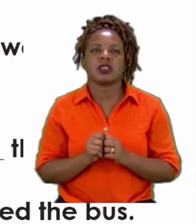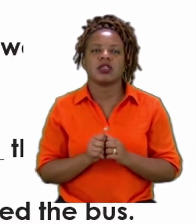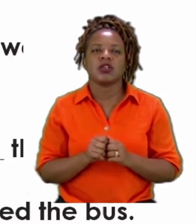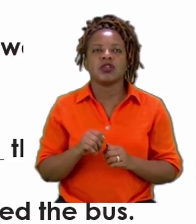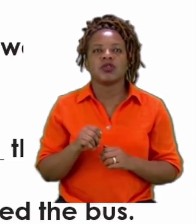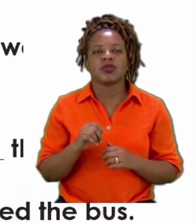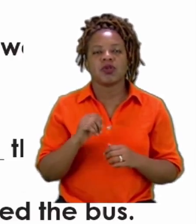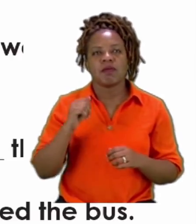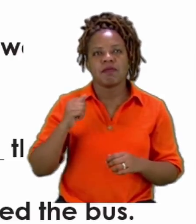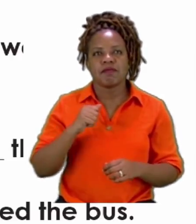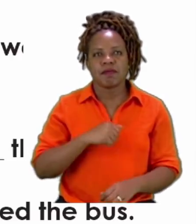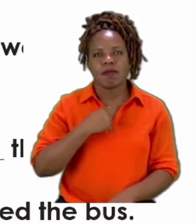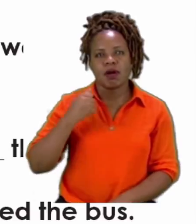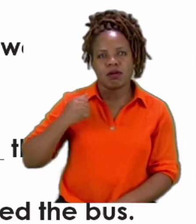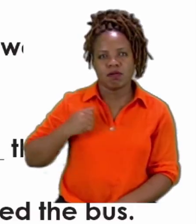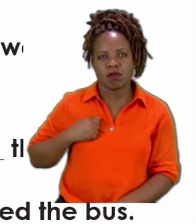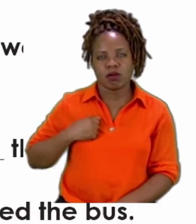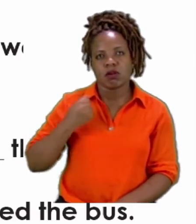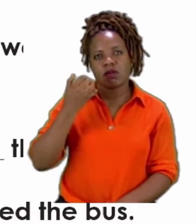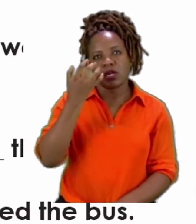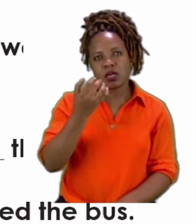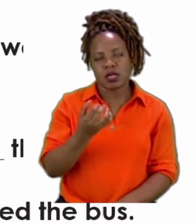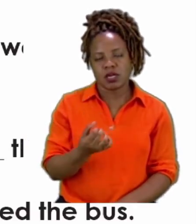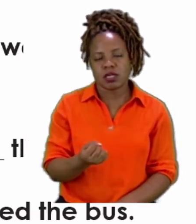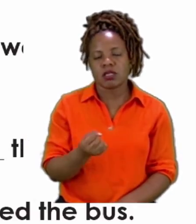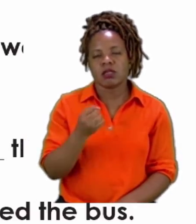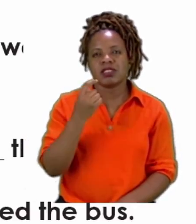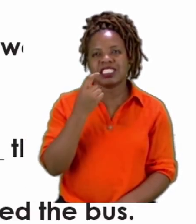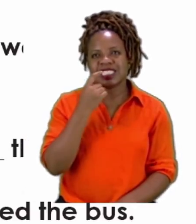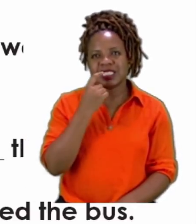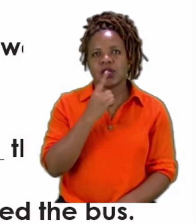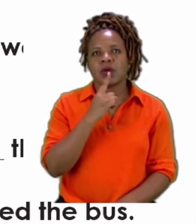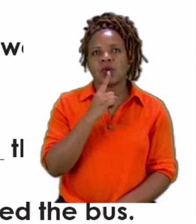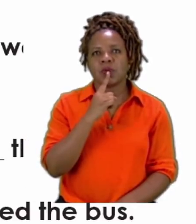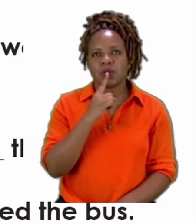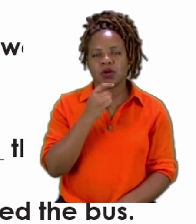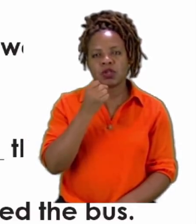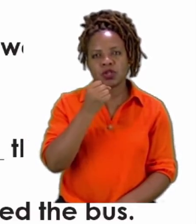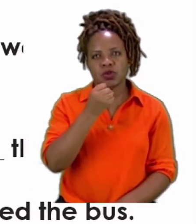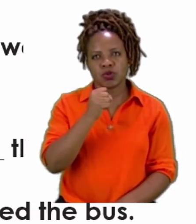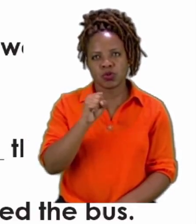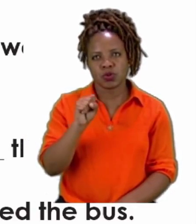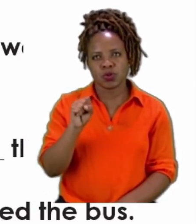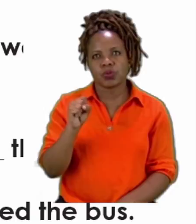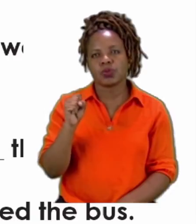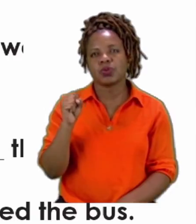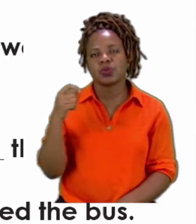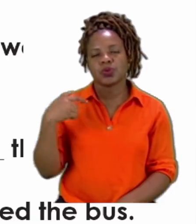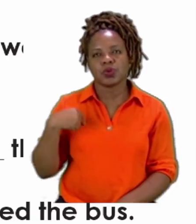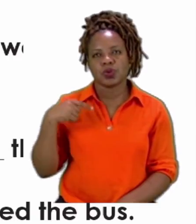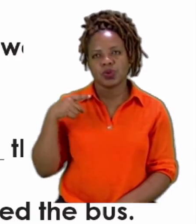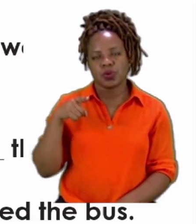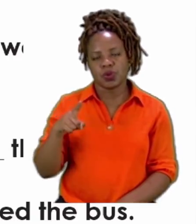of the toothache. Now let us complete the sentence. My father has a